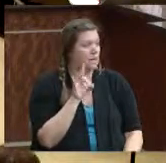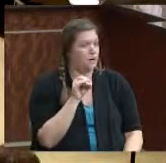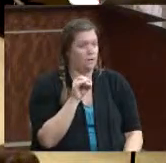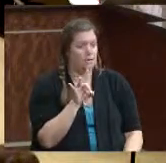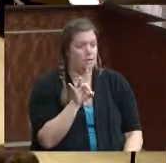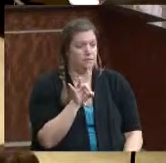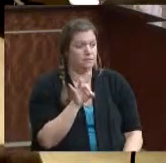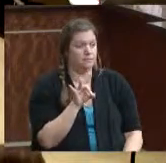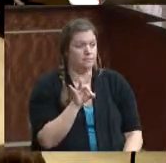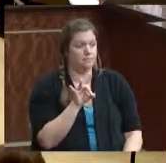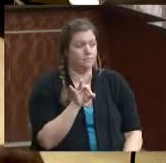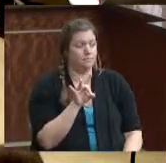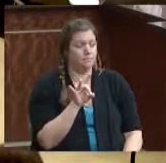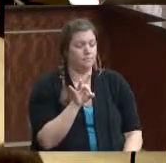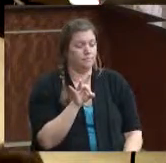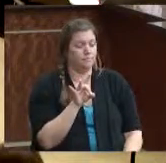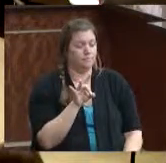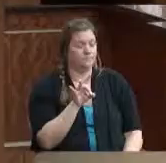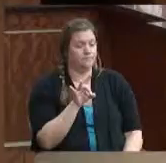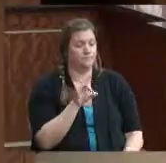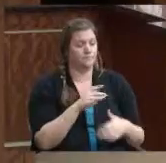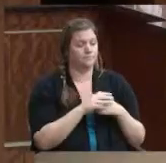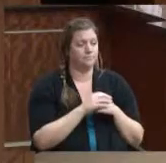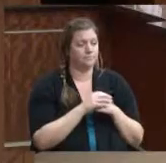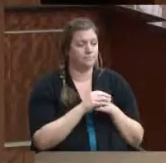8:08. The